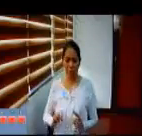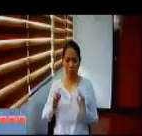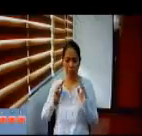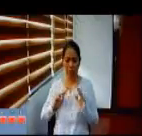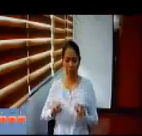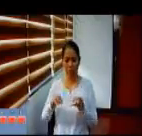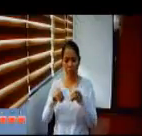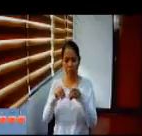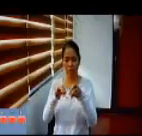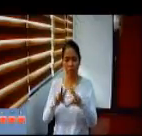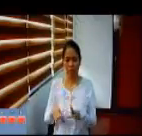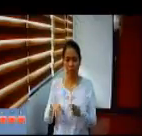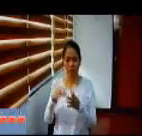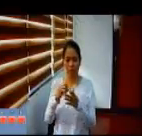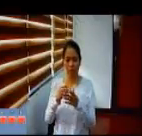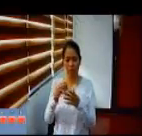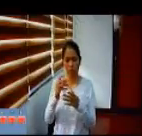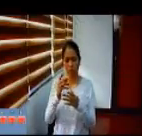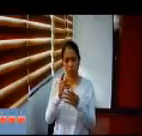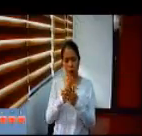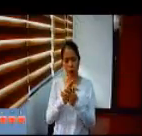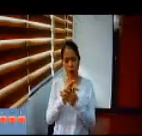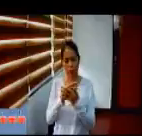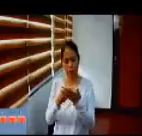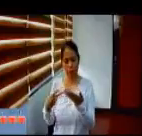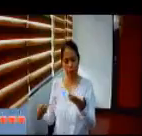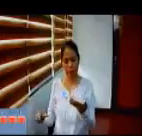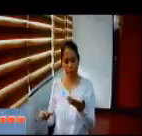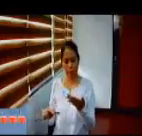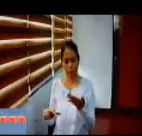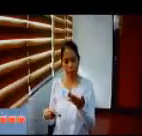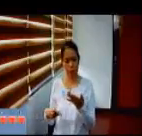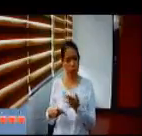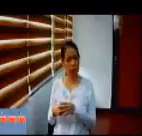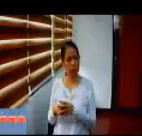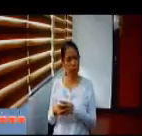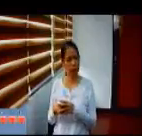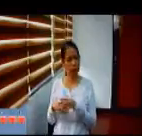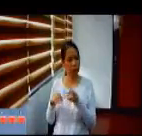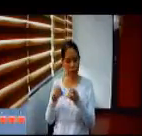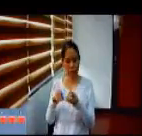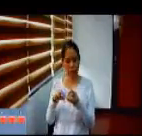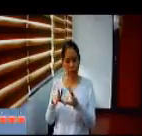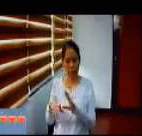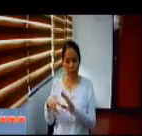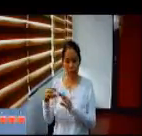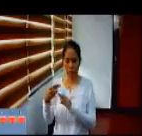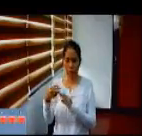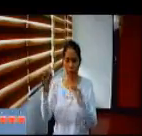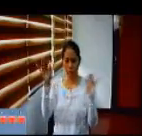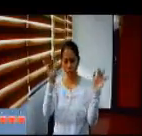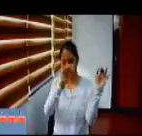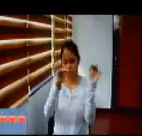property. Of course, we had, how many did we lose in Haiyan or Yolanda?